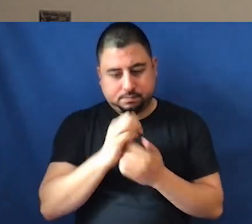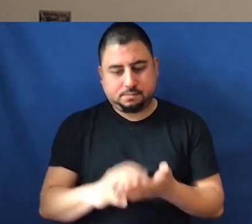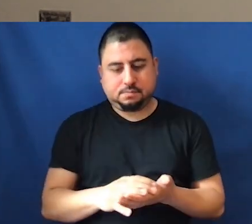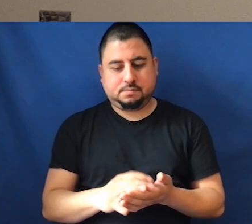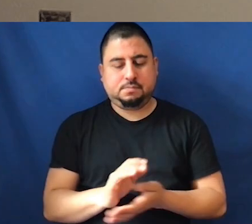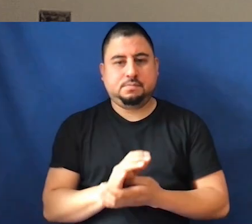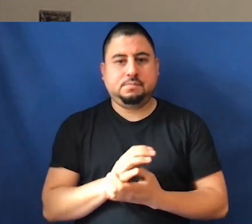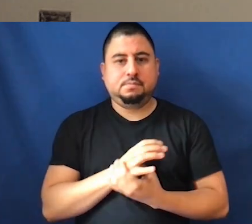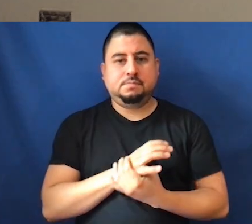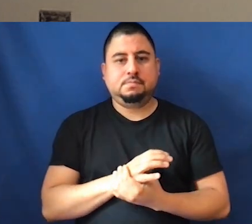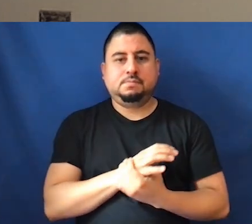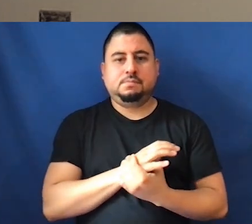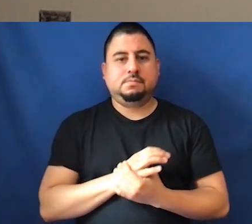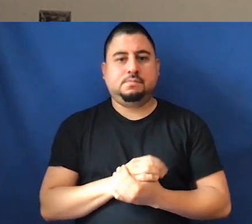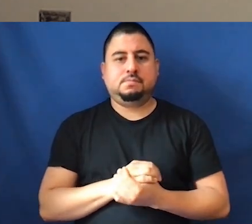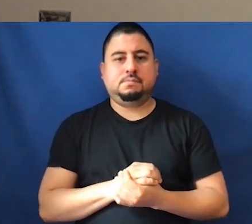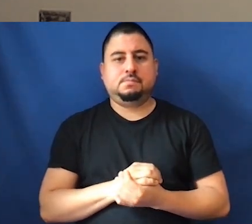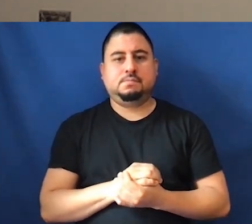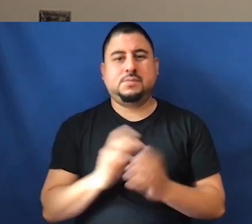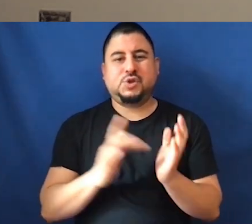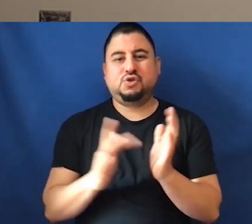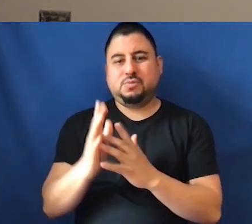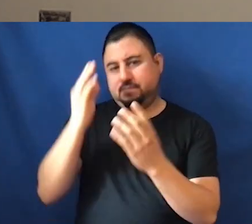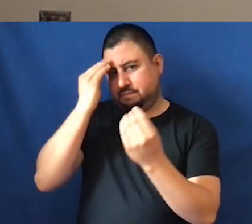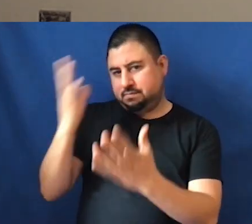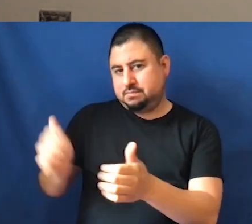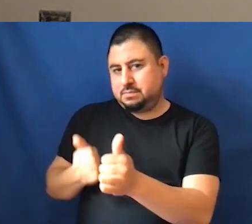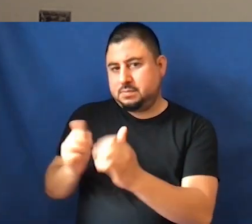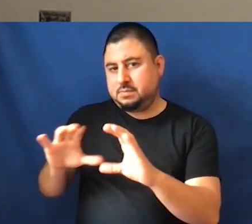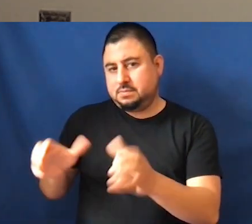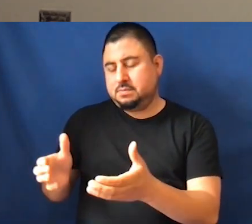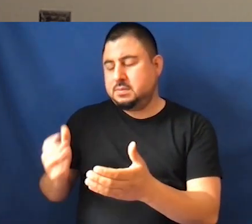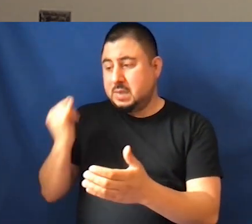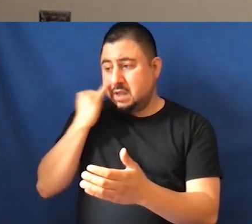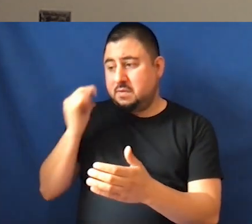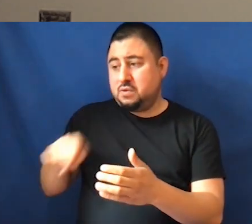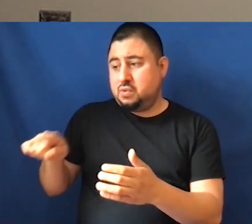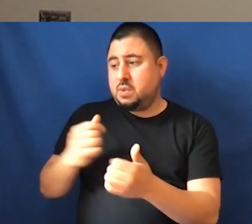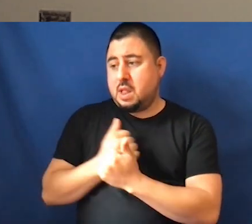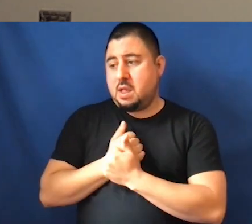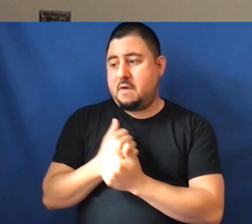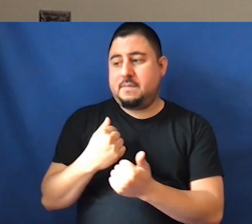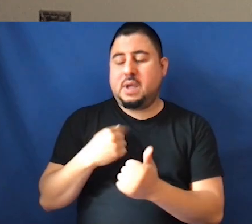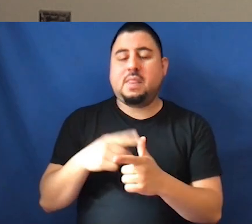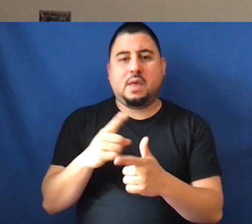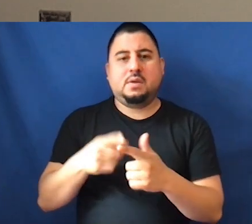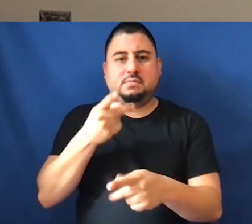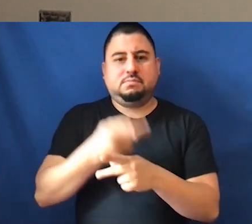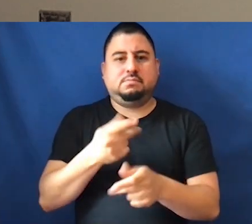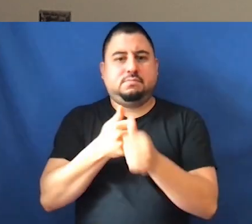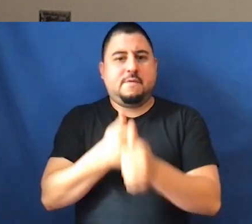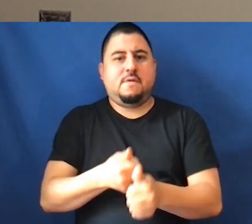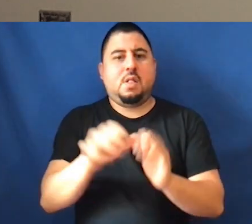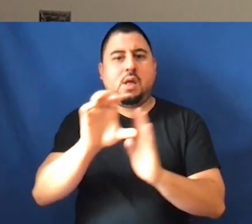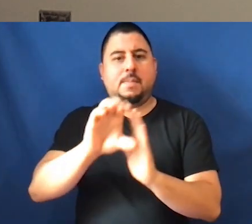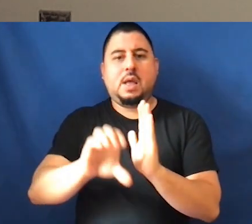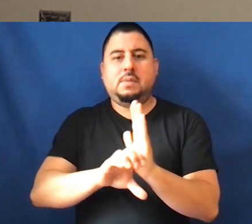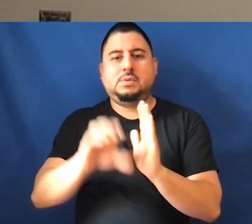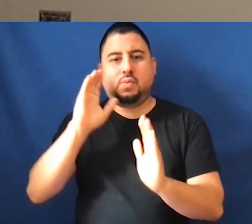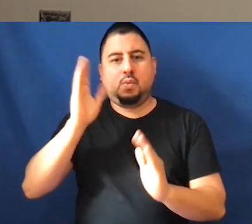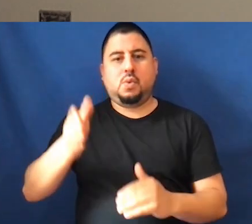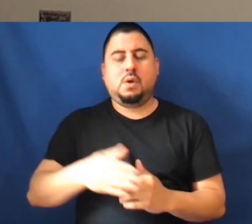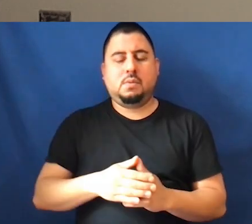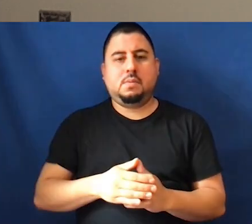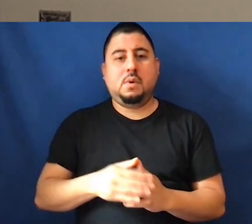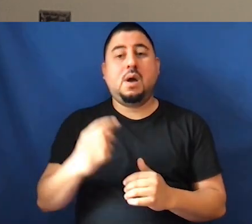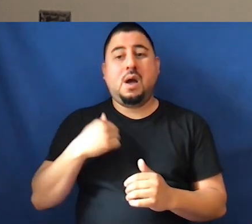Lord. Jesus said to his disciples, "If you love me, you will keep my commandments.